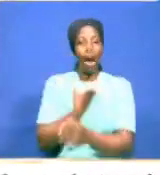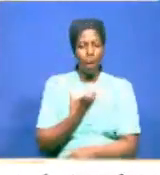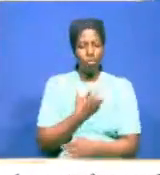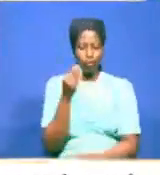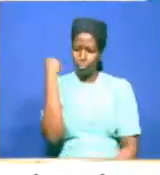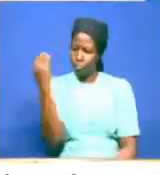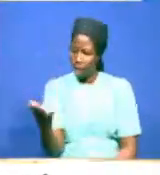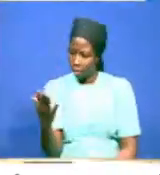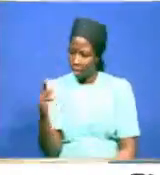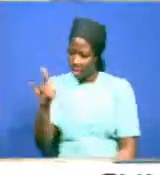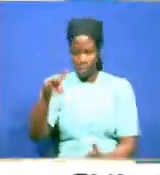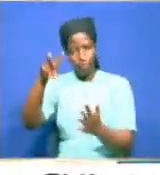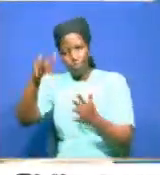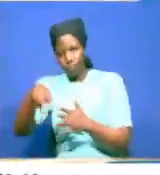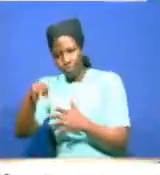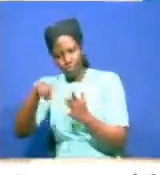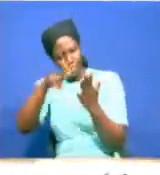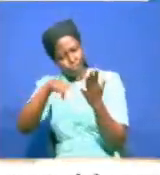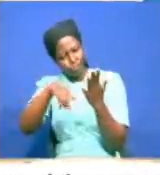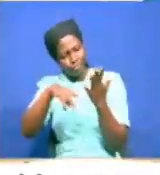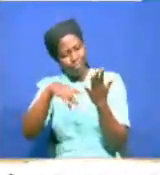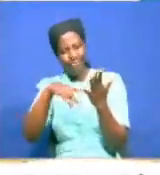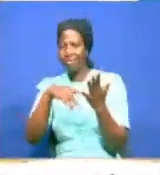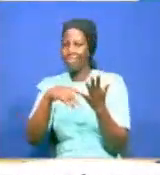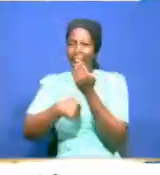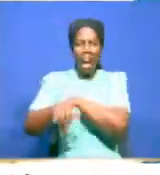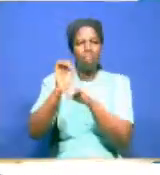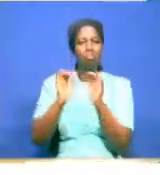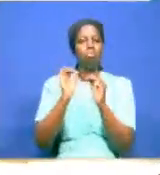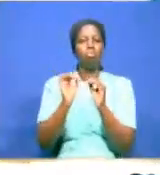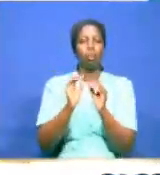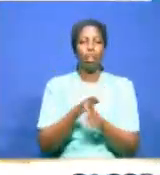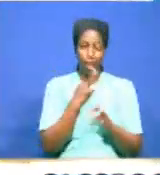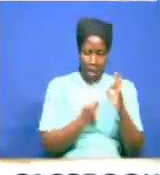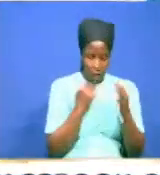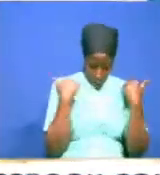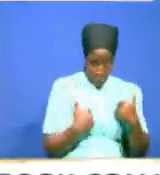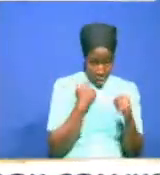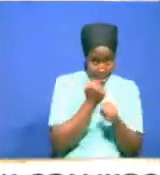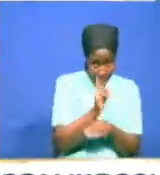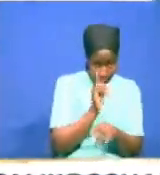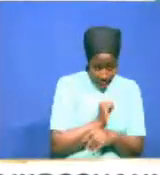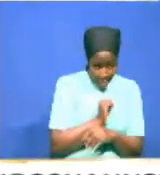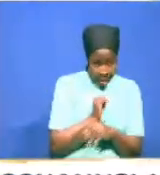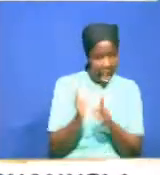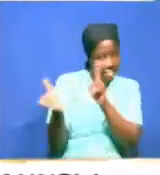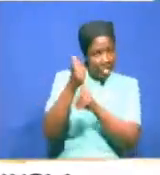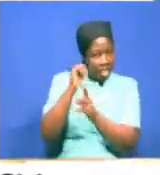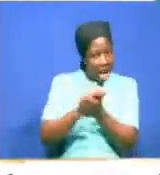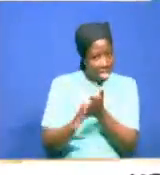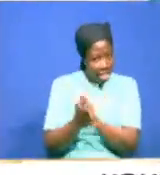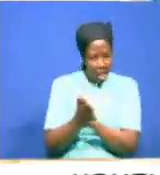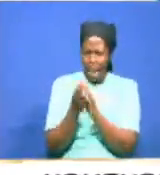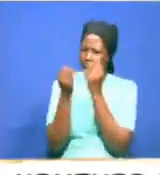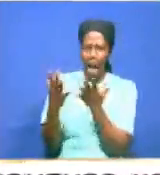that, how many Kenyans are writing and not getting a positive feedback? There are so many people, and money for persons